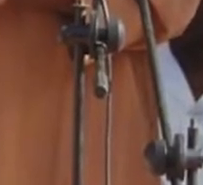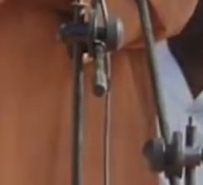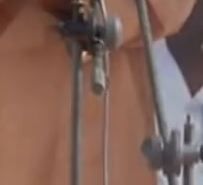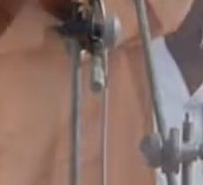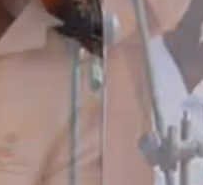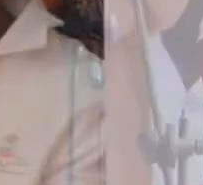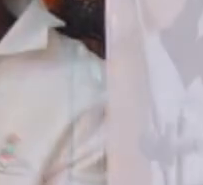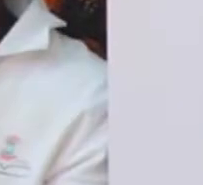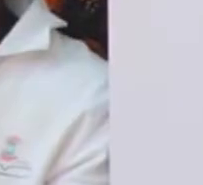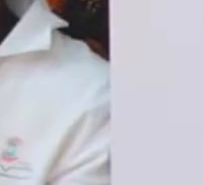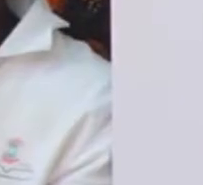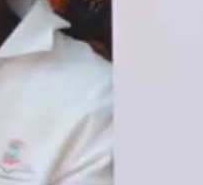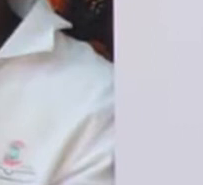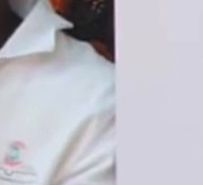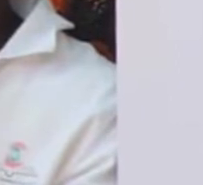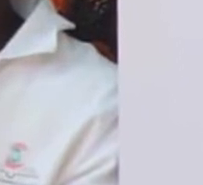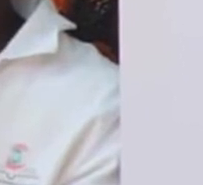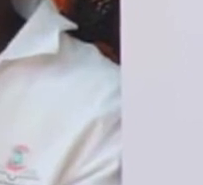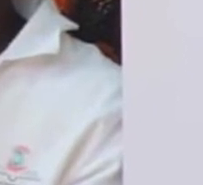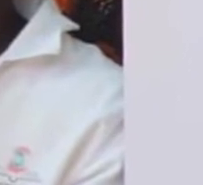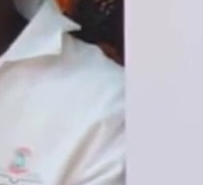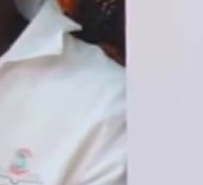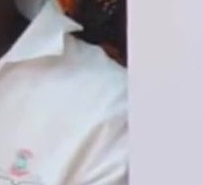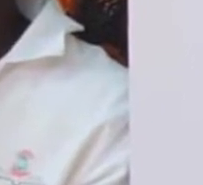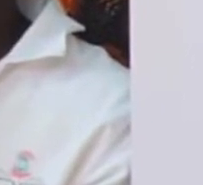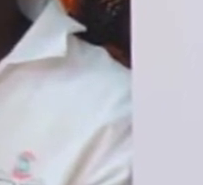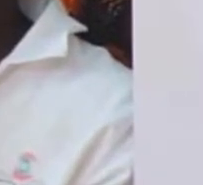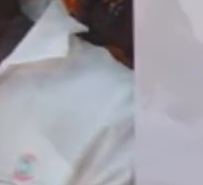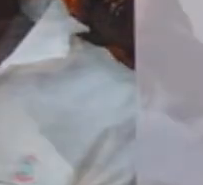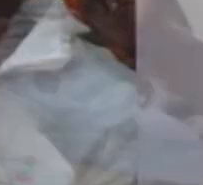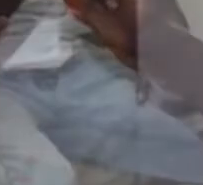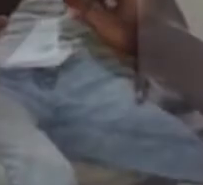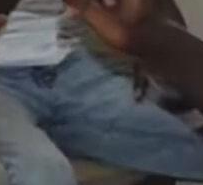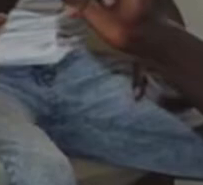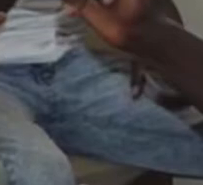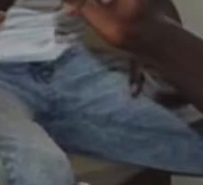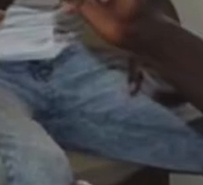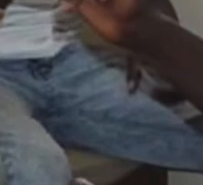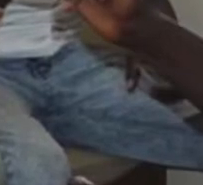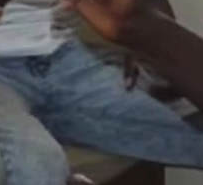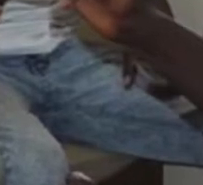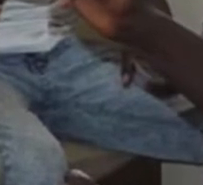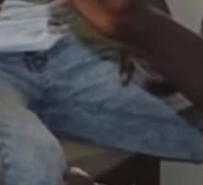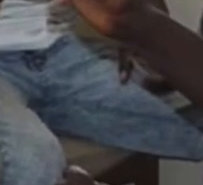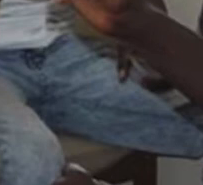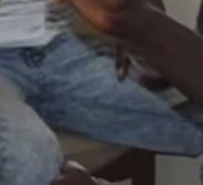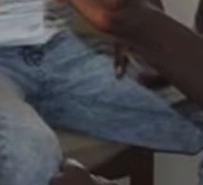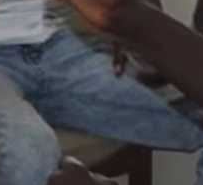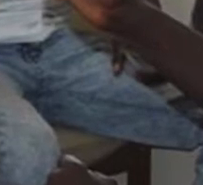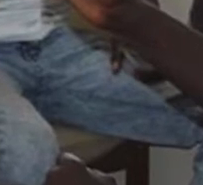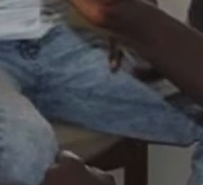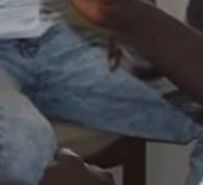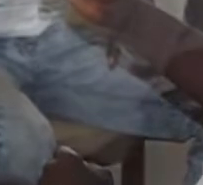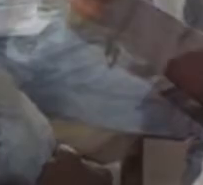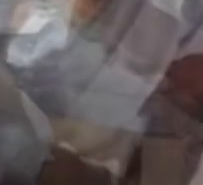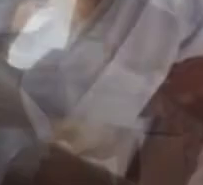he holds up to this moment. He has attended several leadership and sign language interpreter trainings in the following